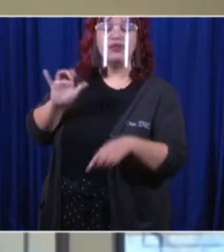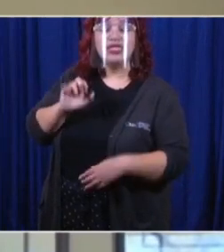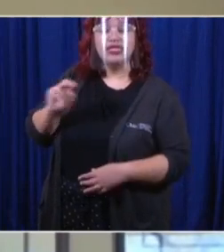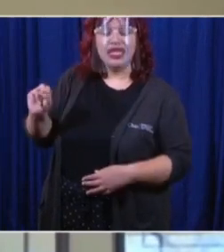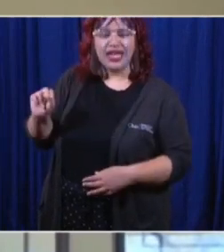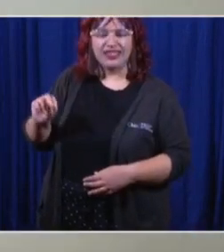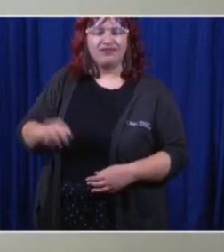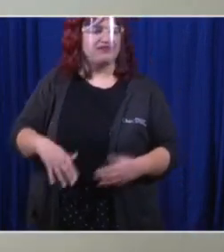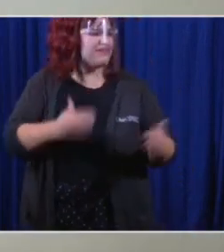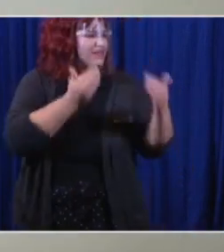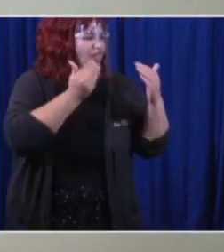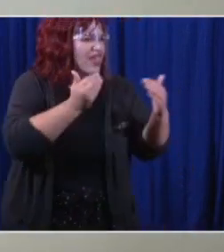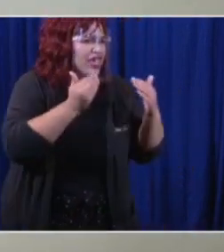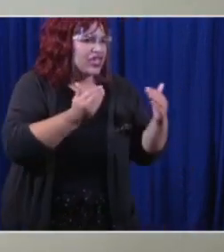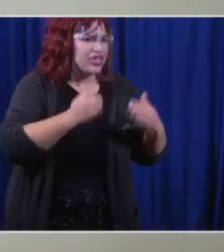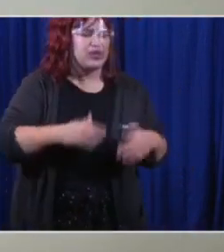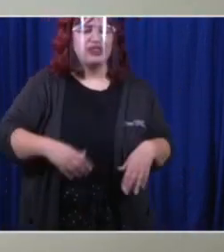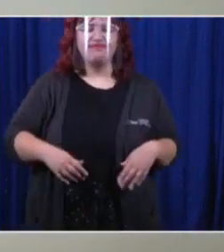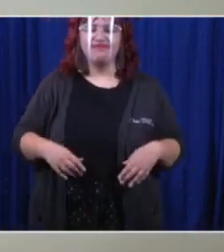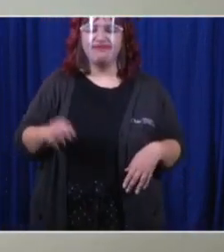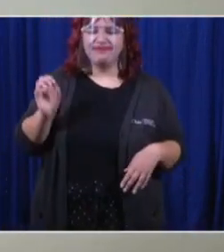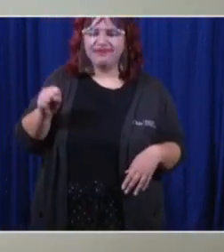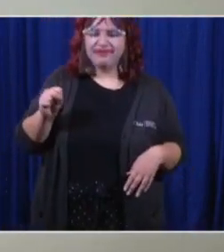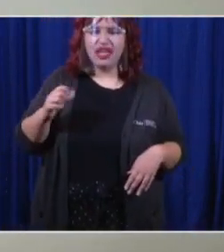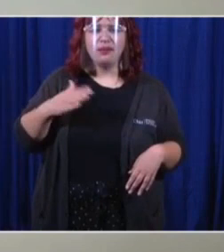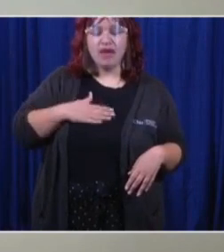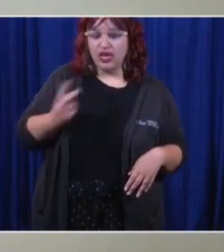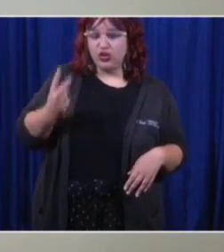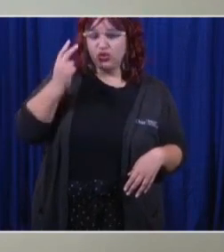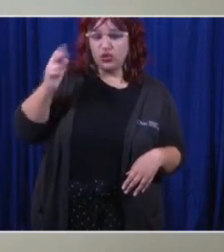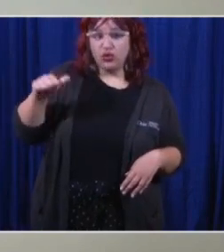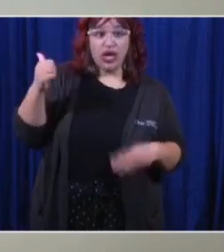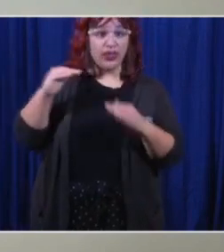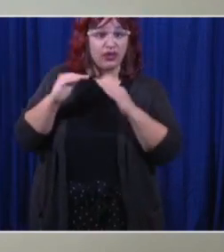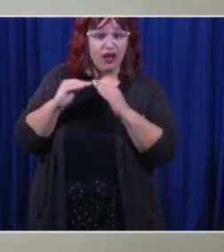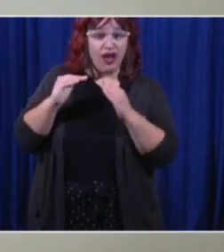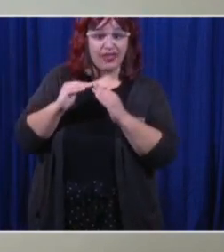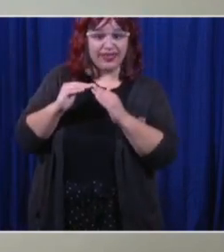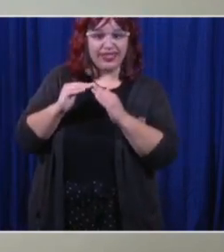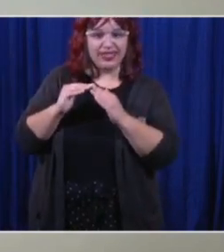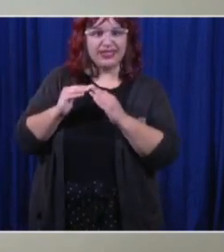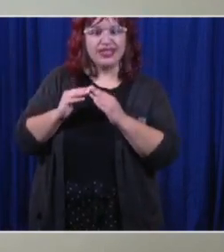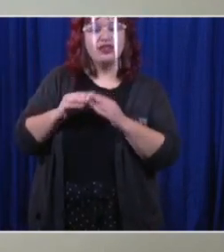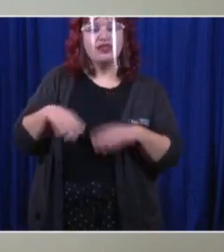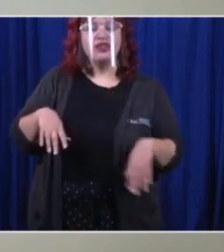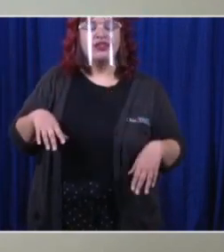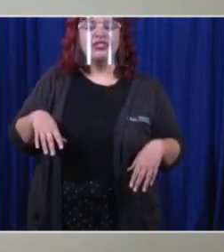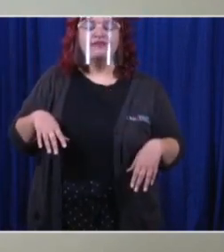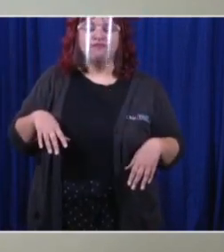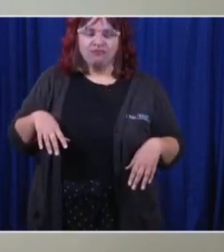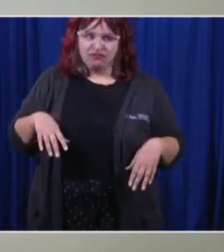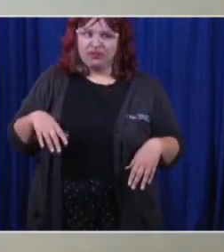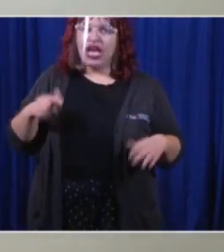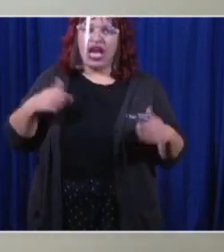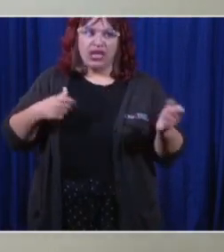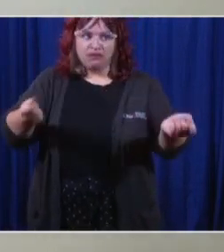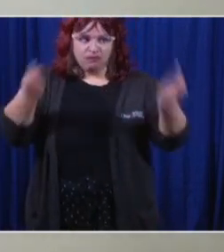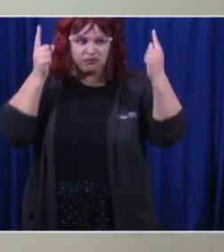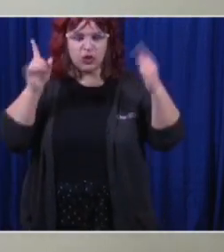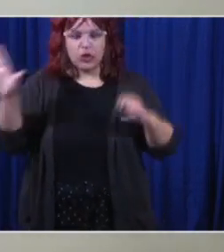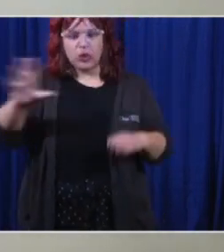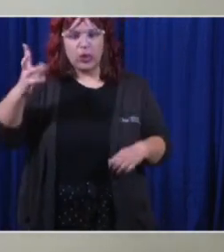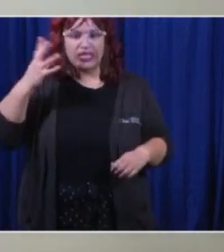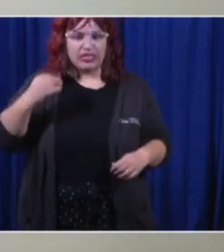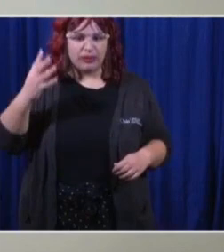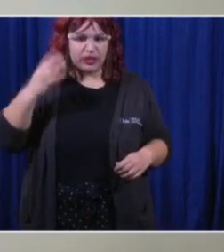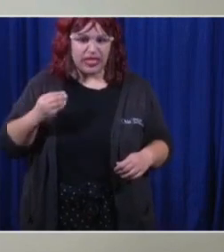I appreciate it. And I'm going to echo a story that you've heard from my two other colleagues in the other zones, and that Zone 3 has had an unprecedented increase in the number